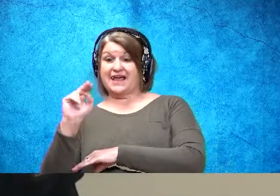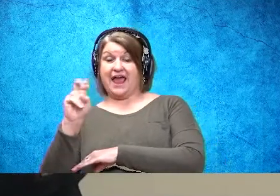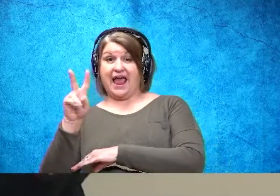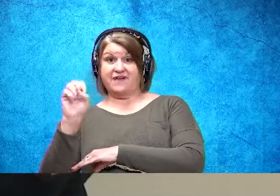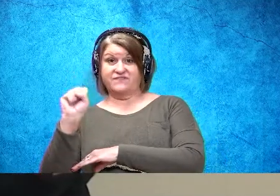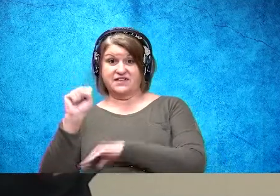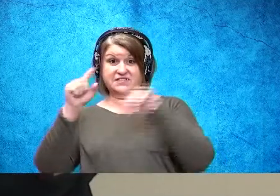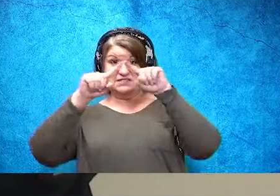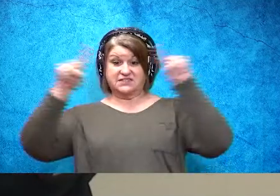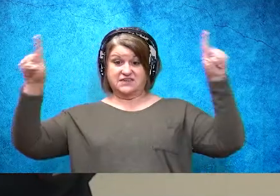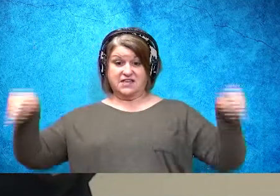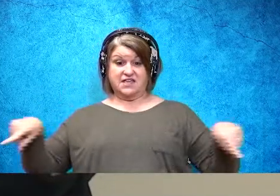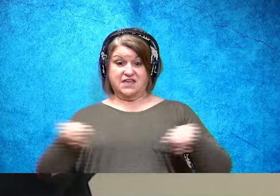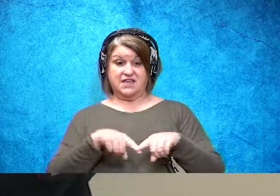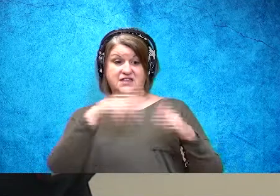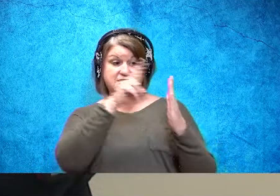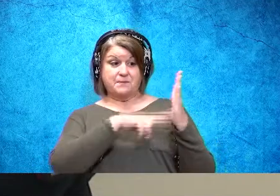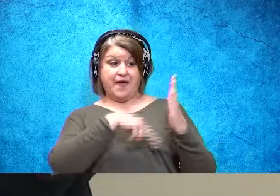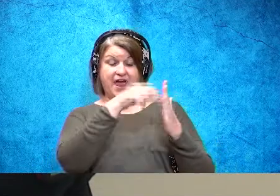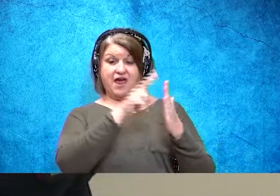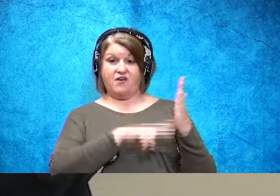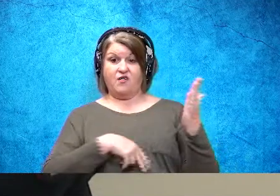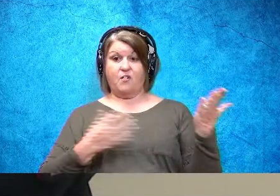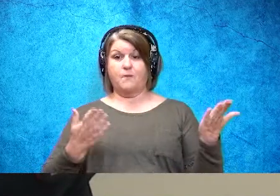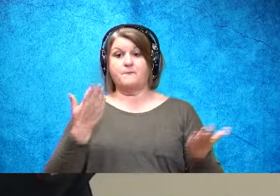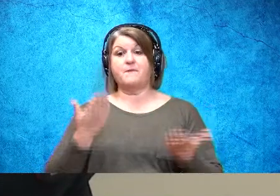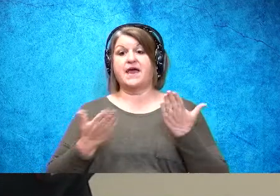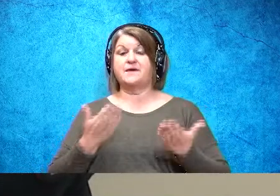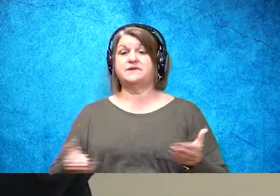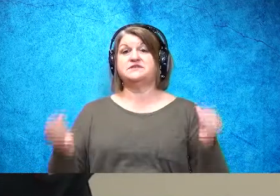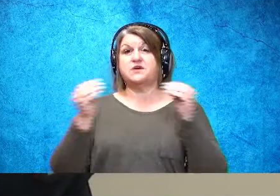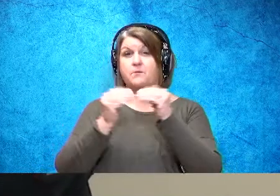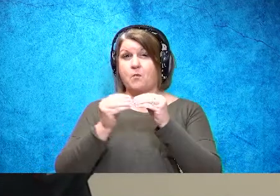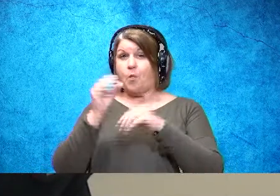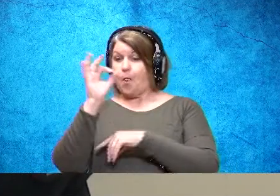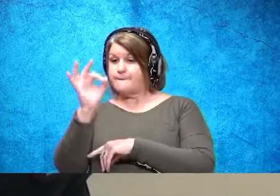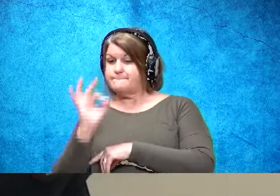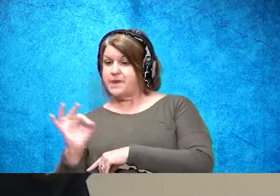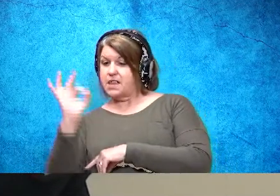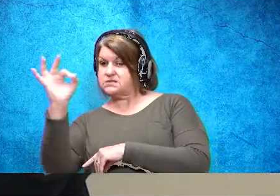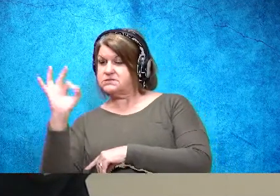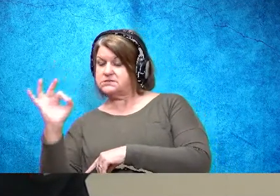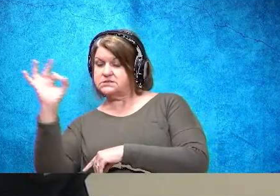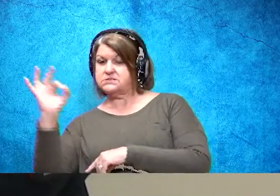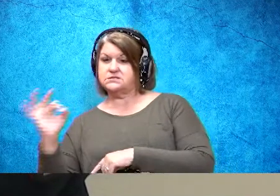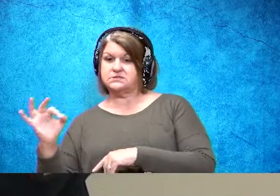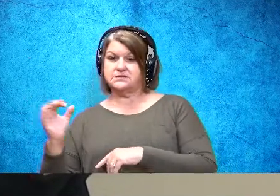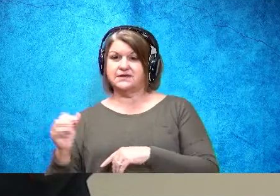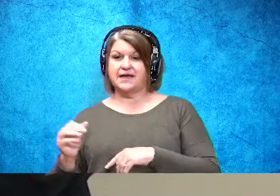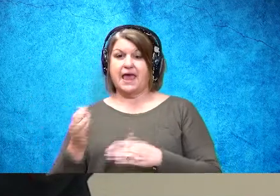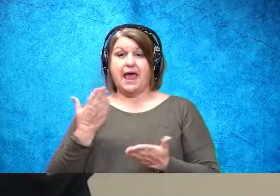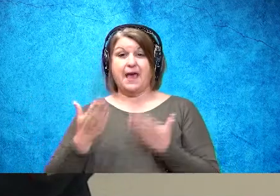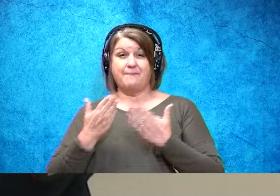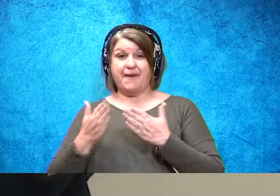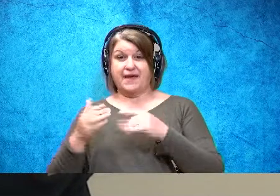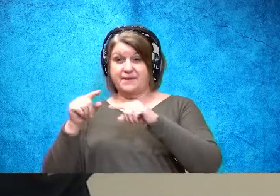have some more buttons. And maybe this semicircle will tell me how much paper I have left.